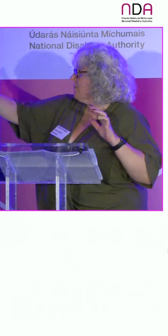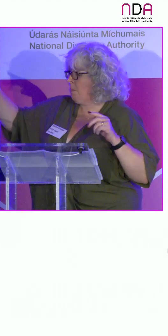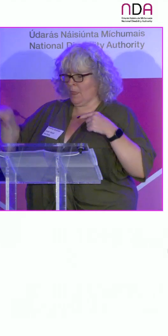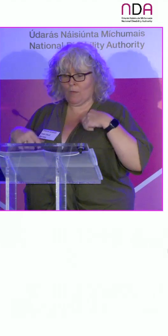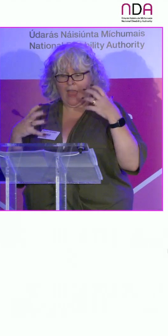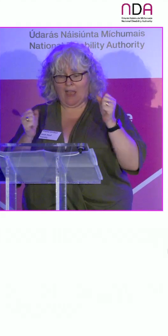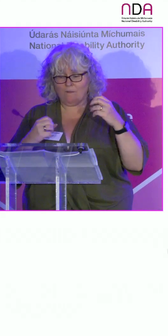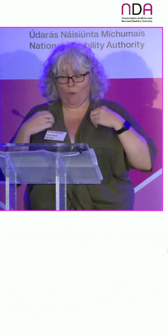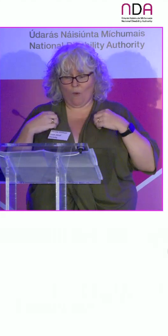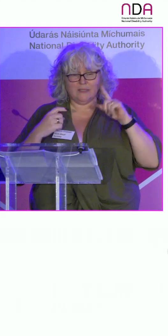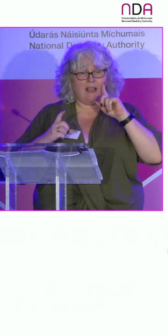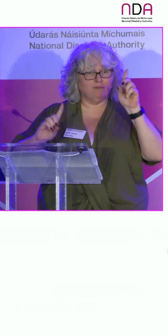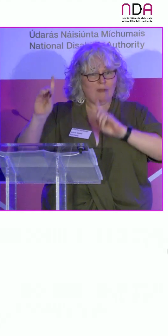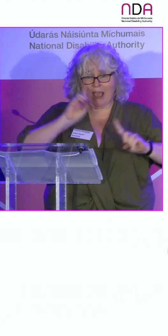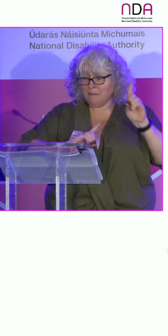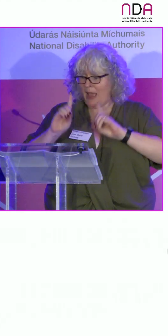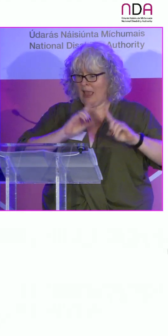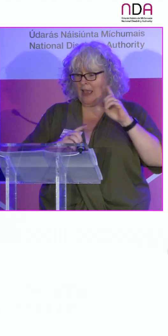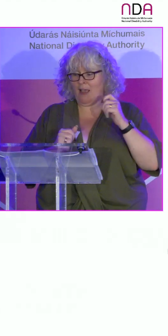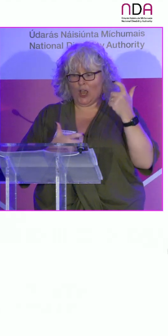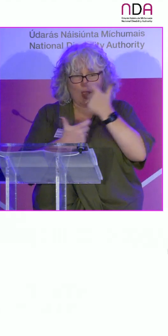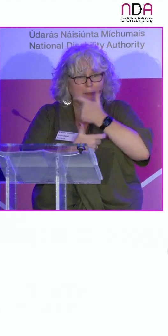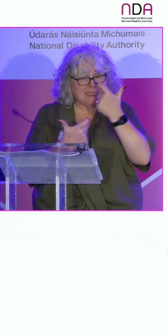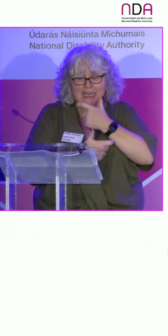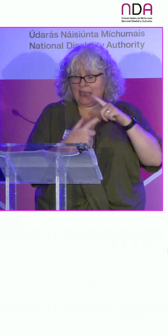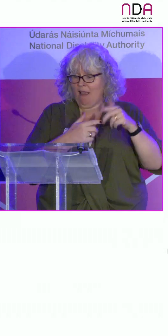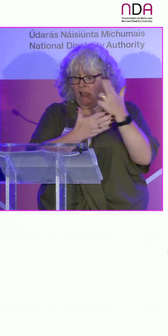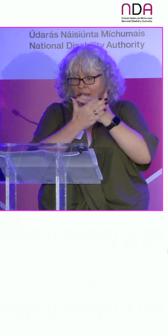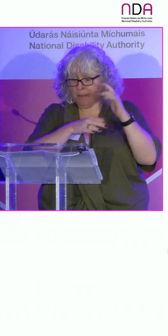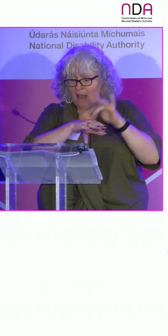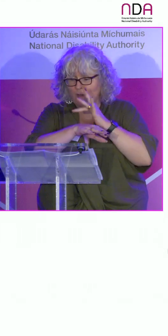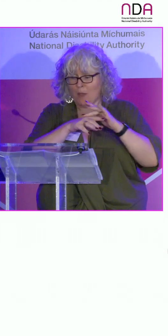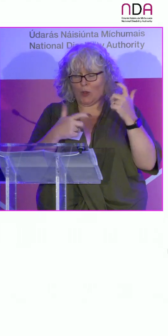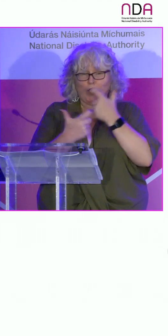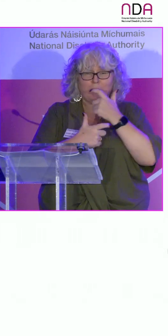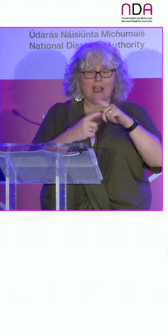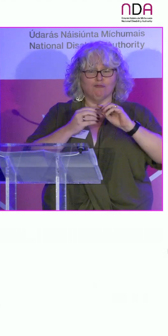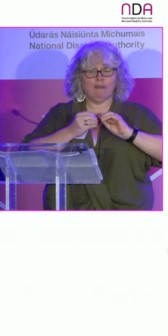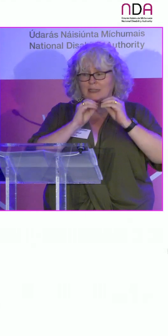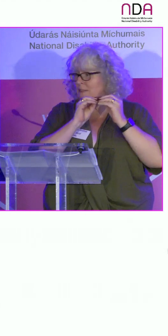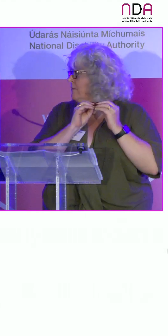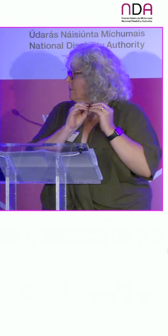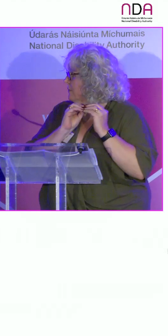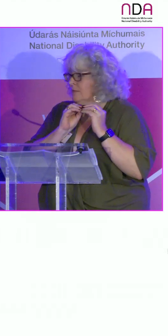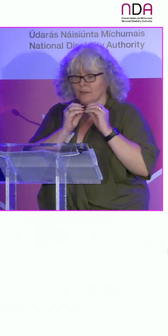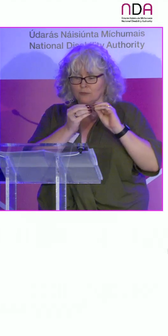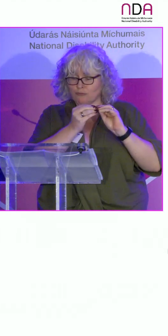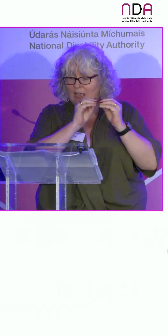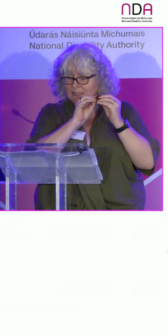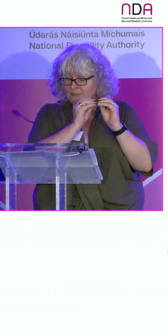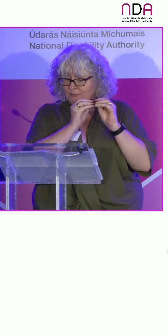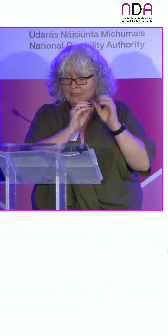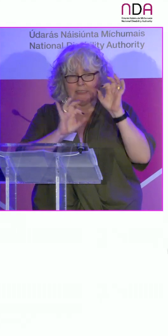We have another couple of photographs here. We have deaf drama clubs, comedy clubs, art performances, etc., and